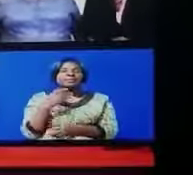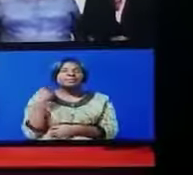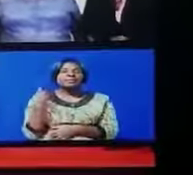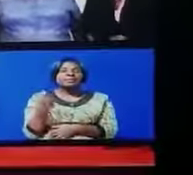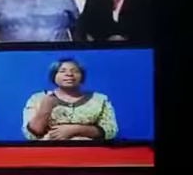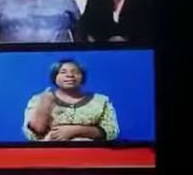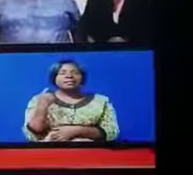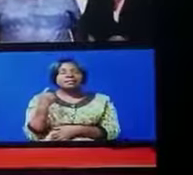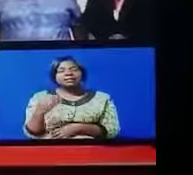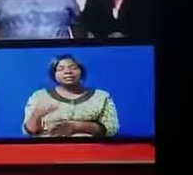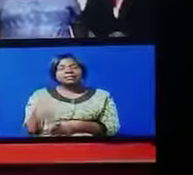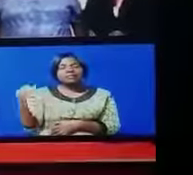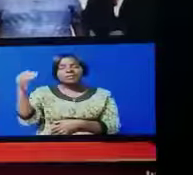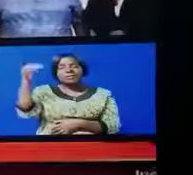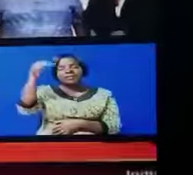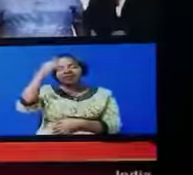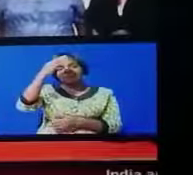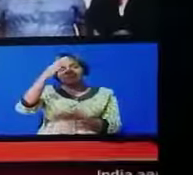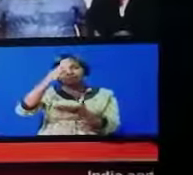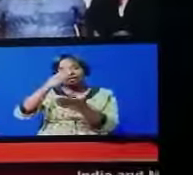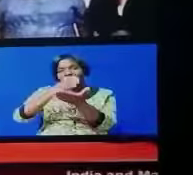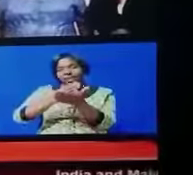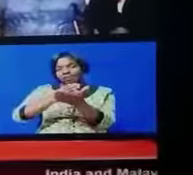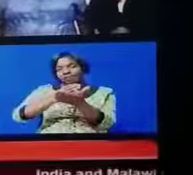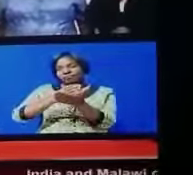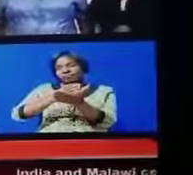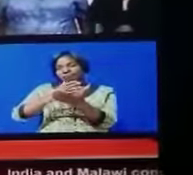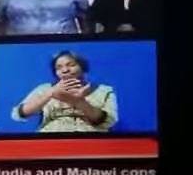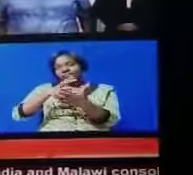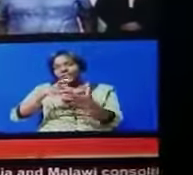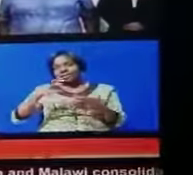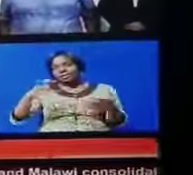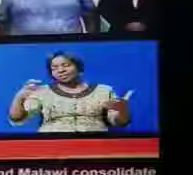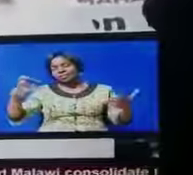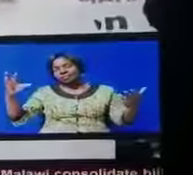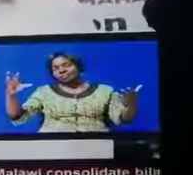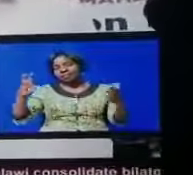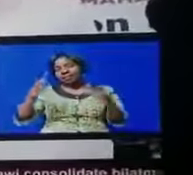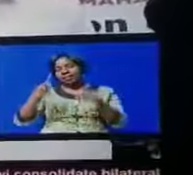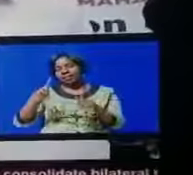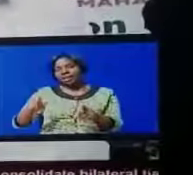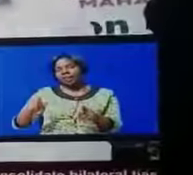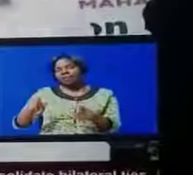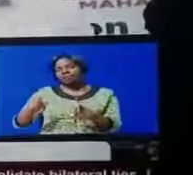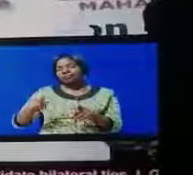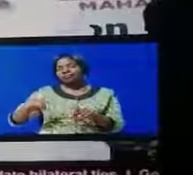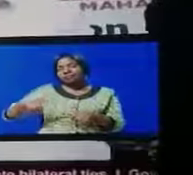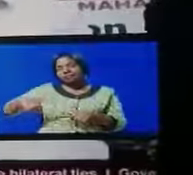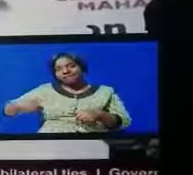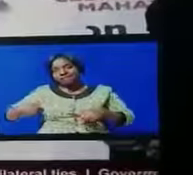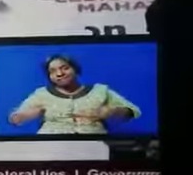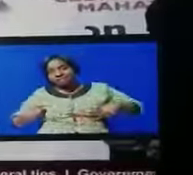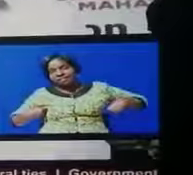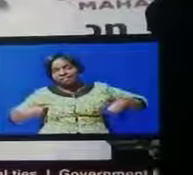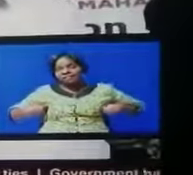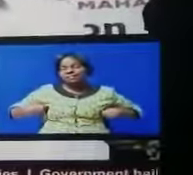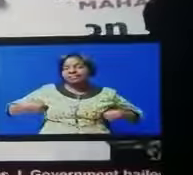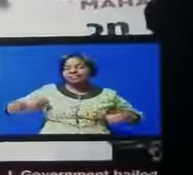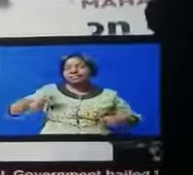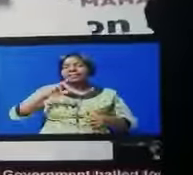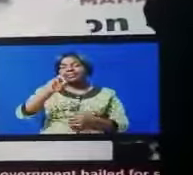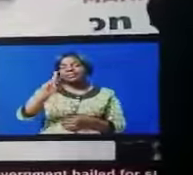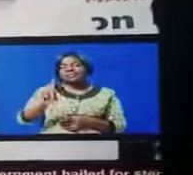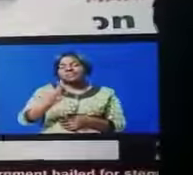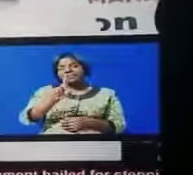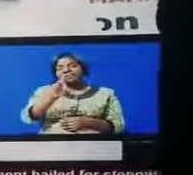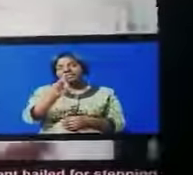over 500,000 people with physical disabilities who need such support for their livelihoods to improve and likely to benefit